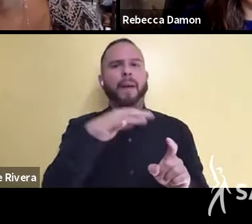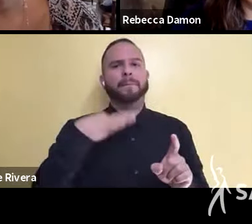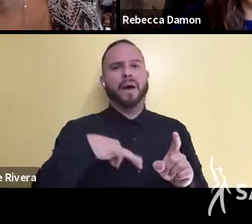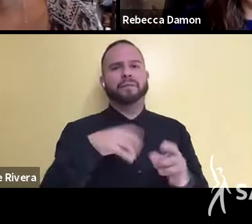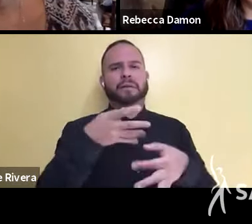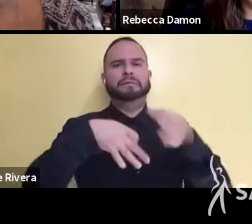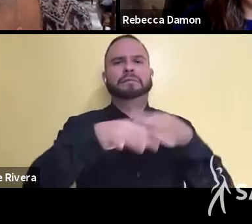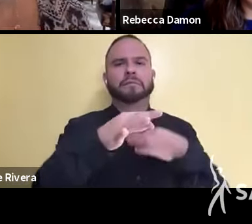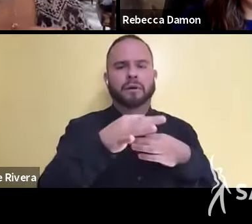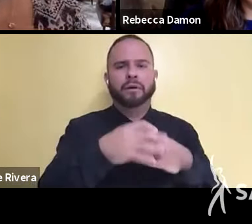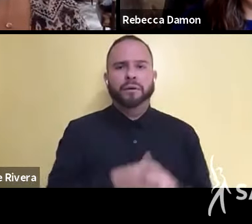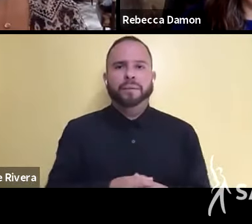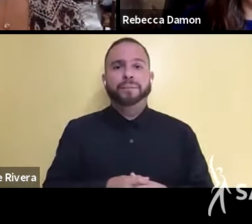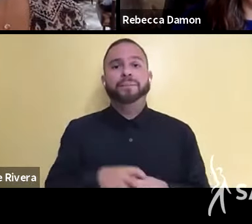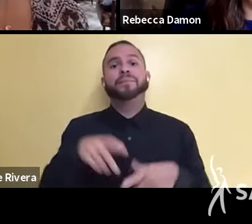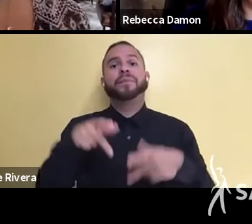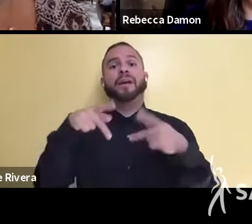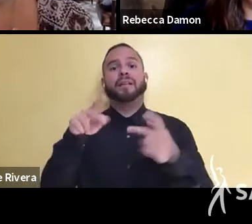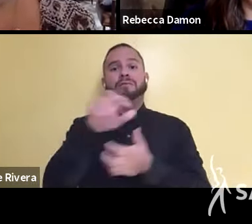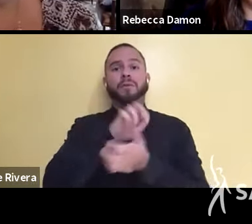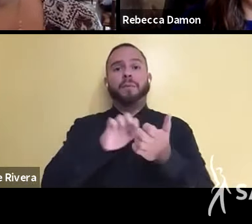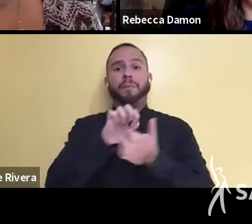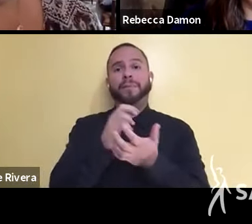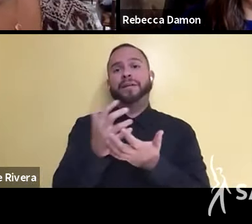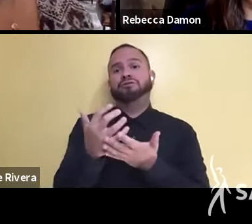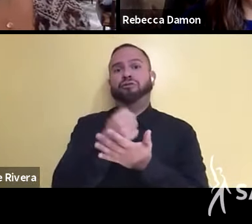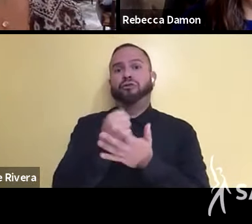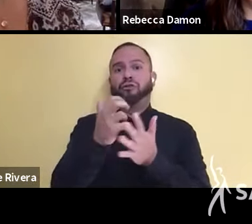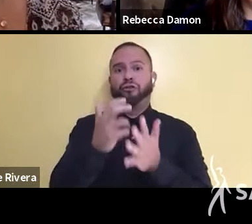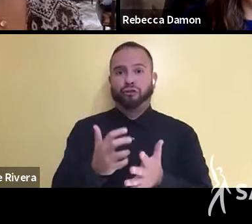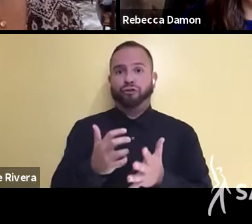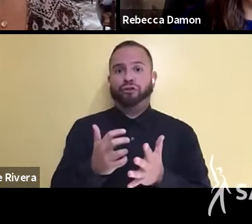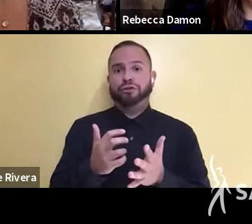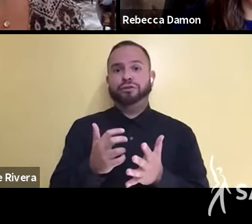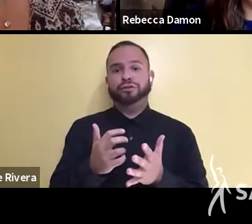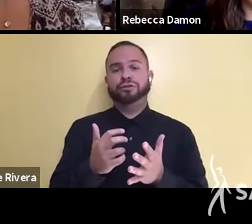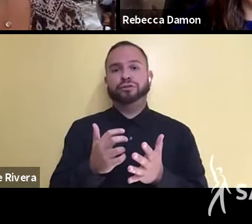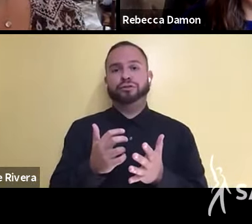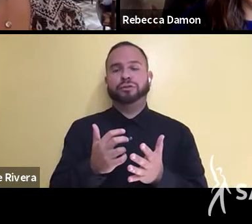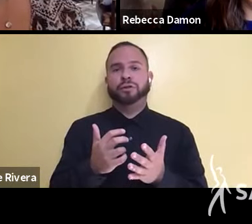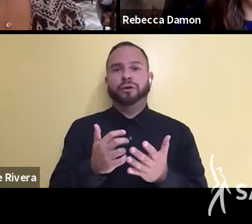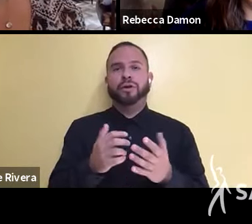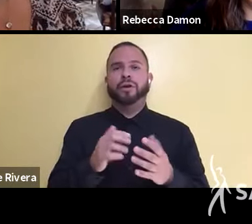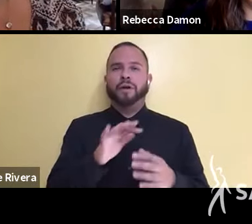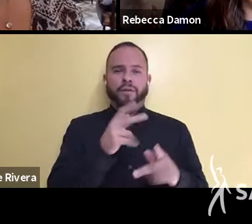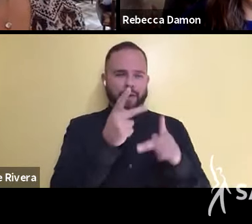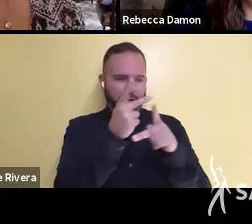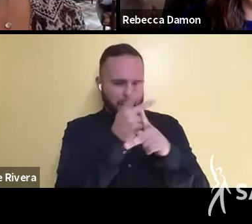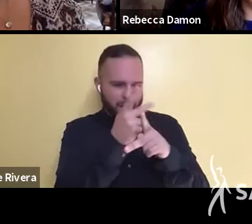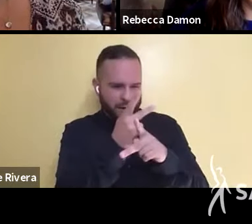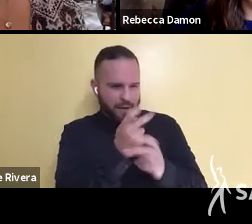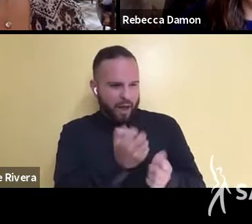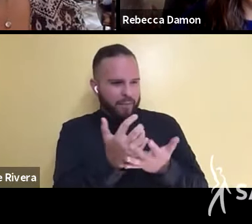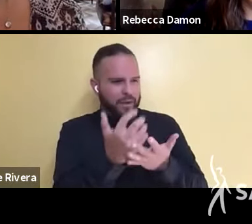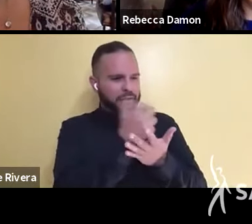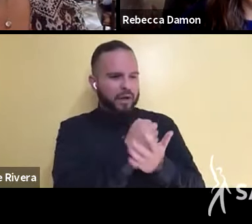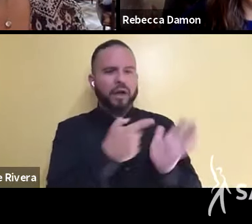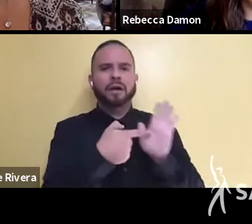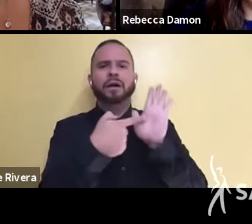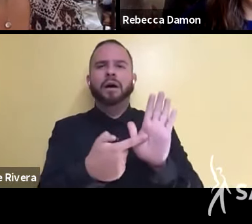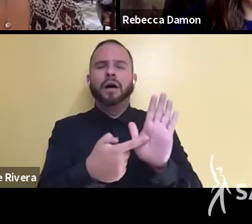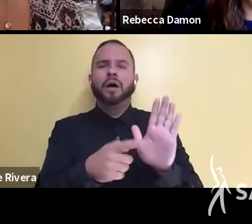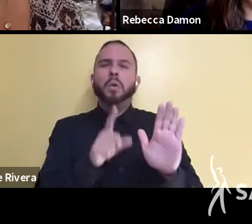mixed earners to receive unemployment benefits that are calculated based on their actual income.